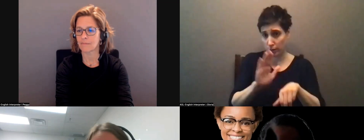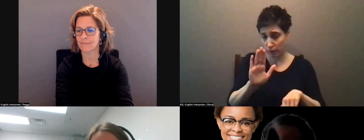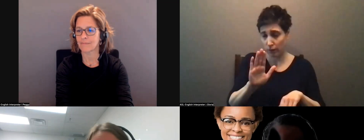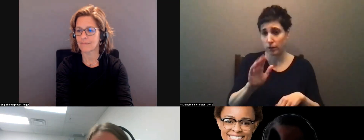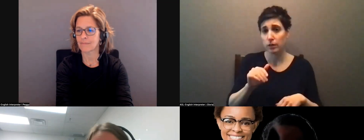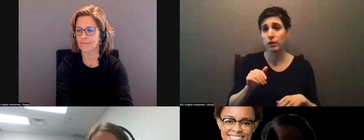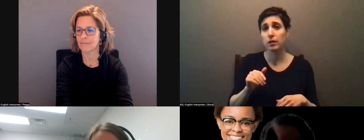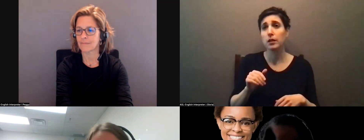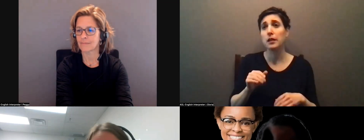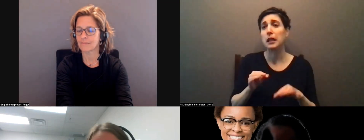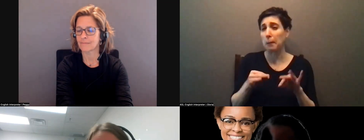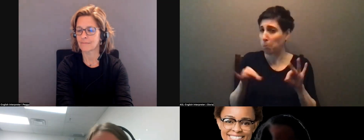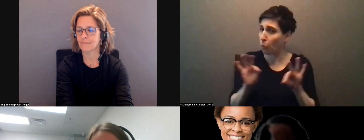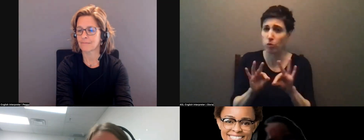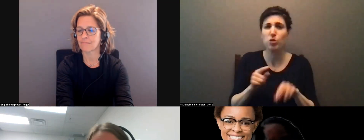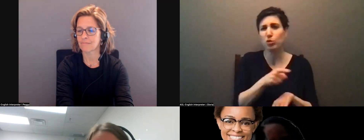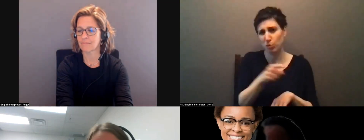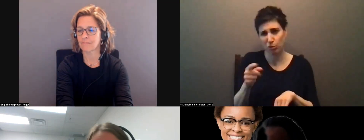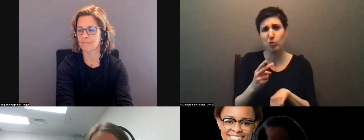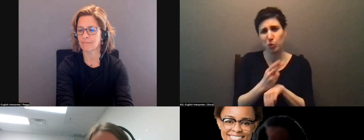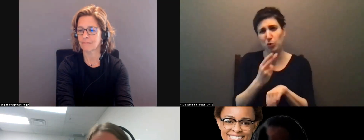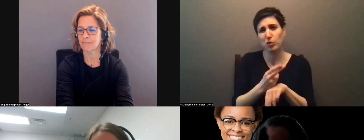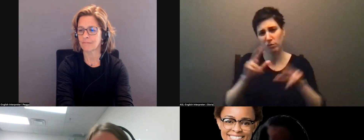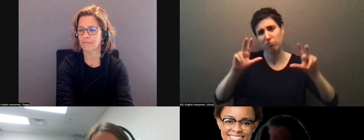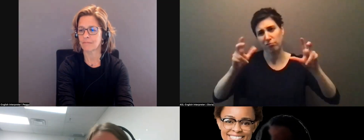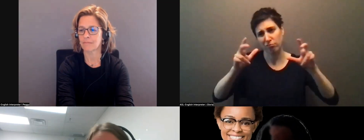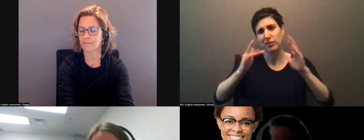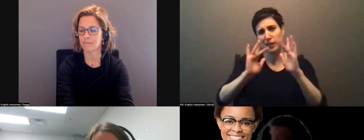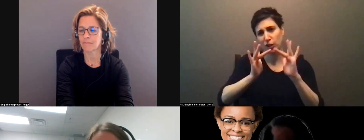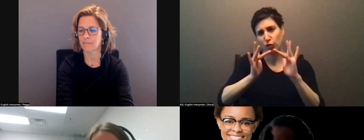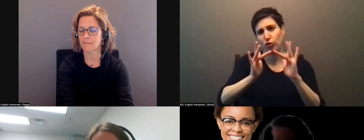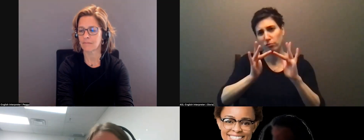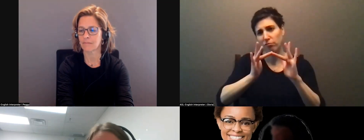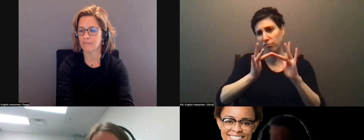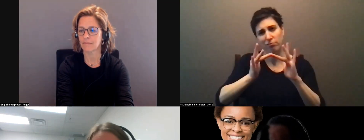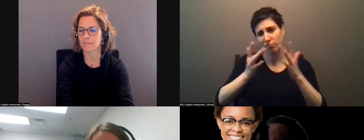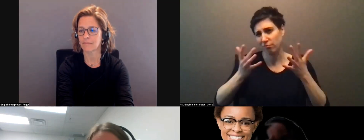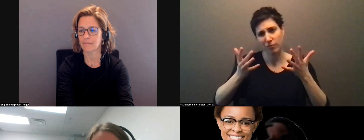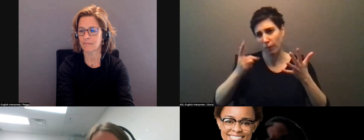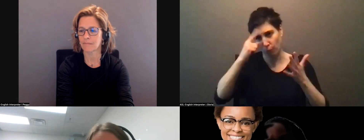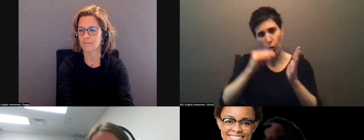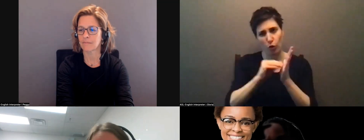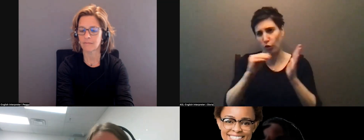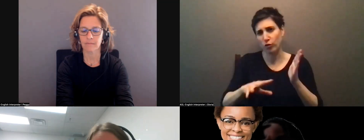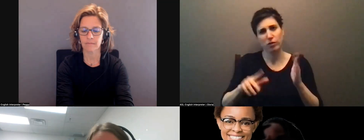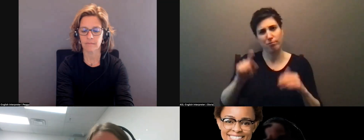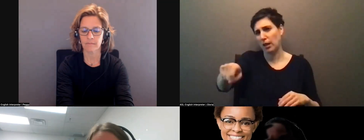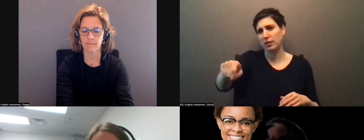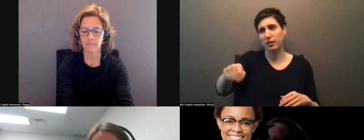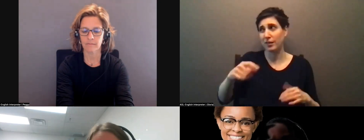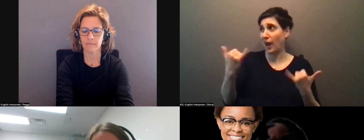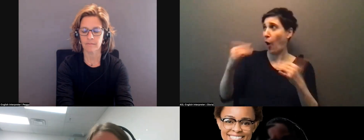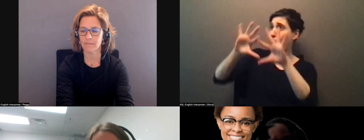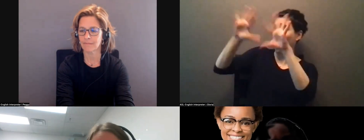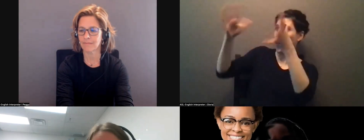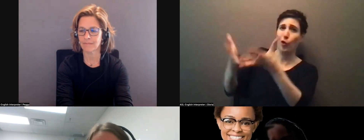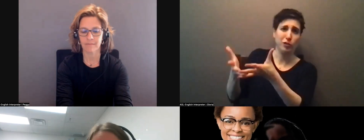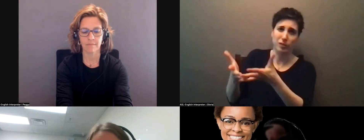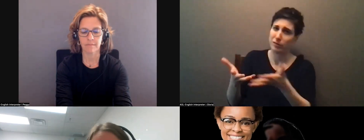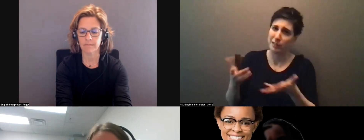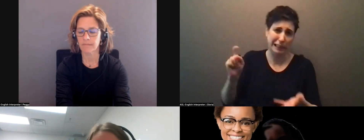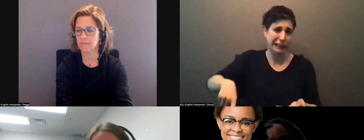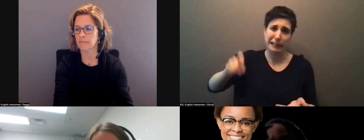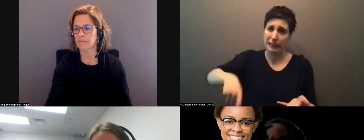to be digital literacy in today's world. And I will also advise that we shouldn't hide our